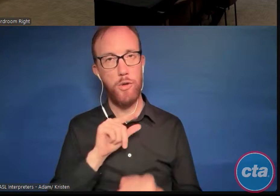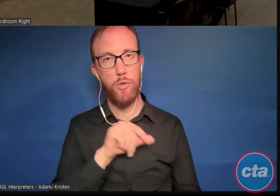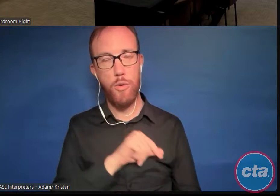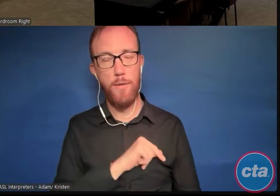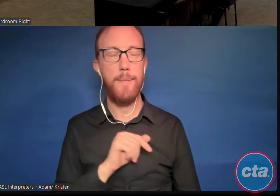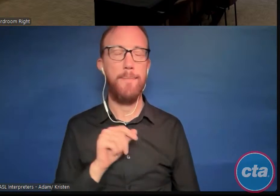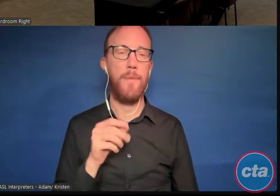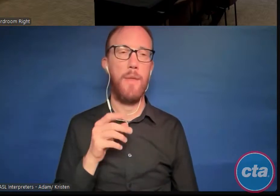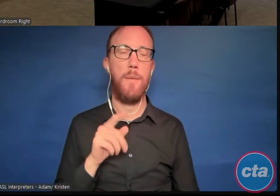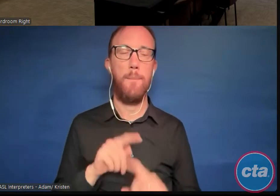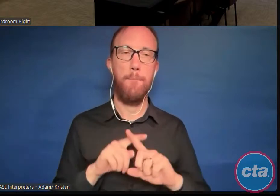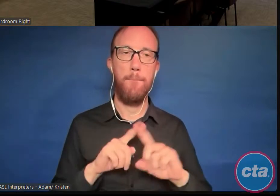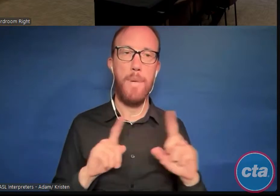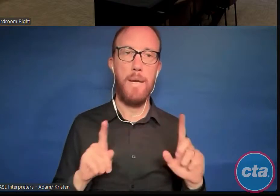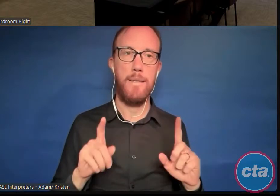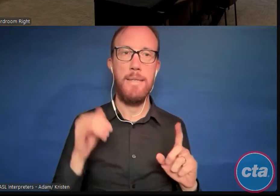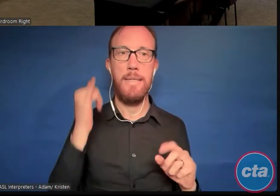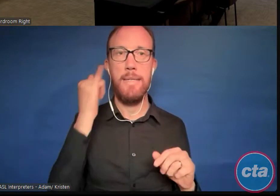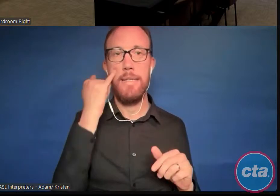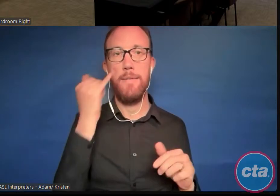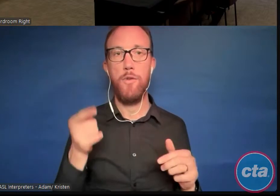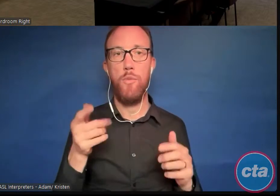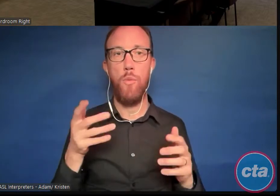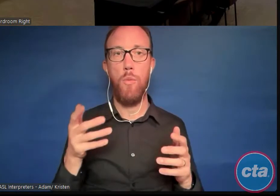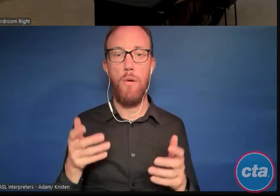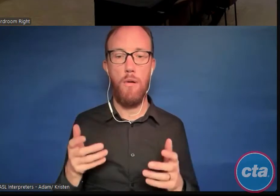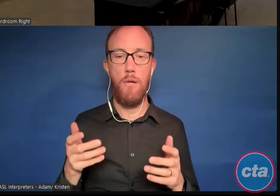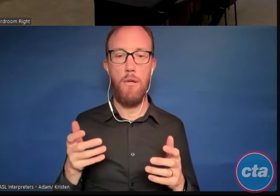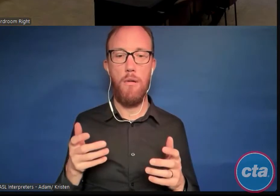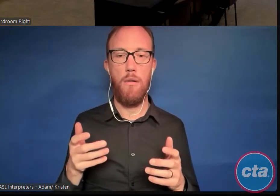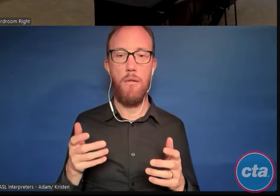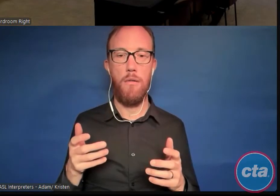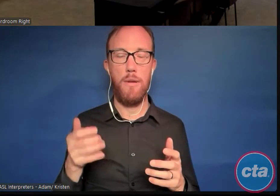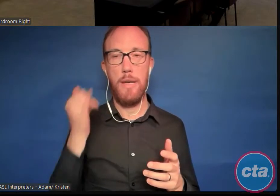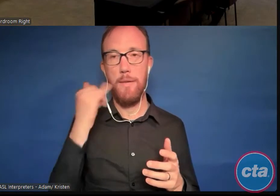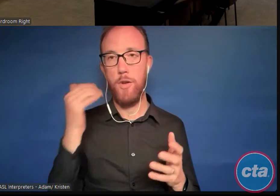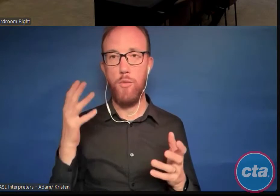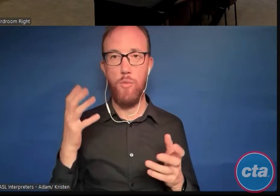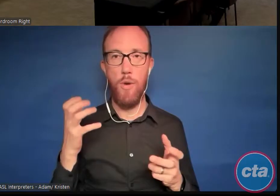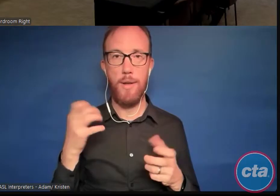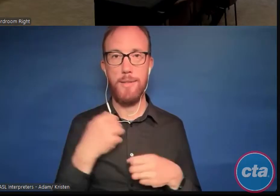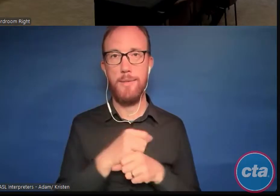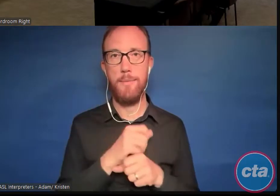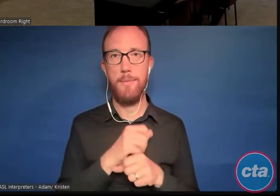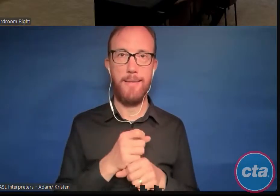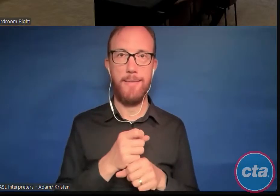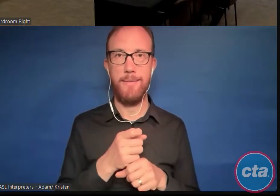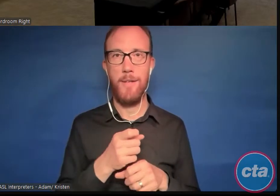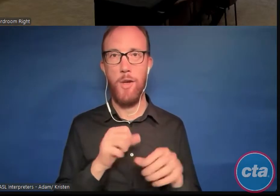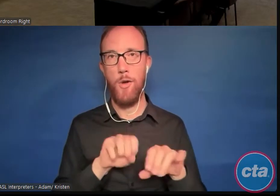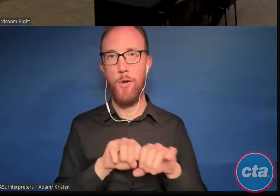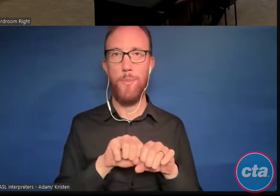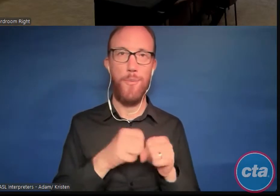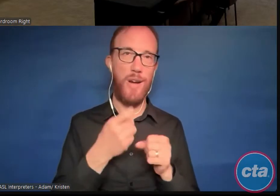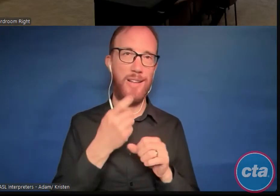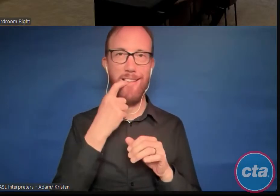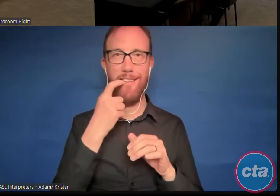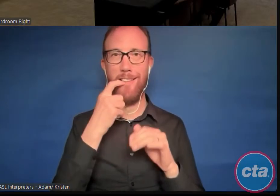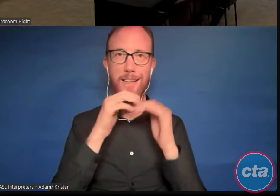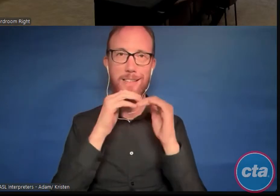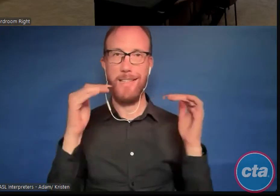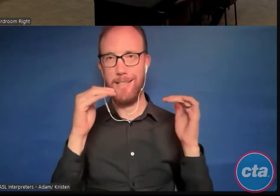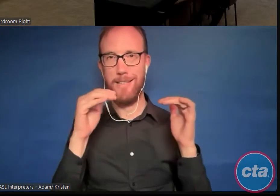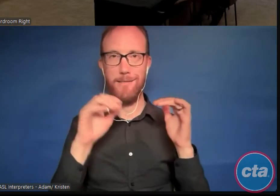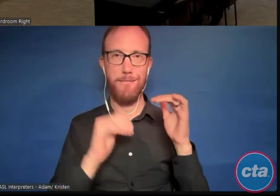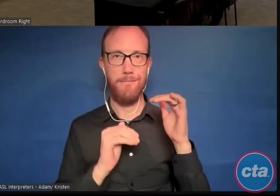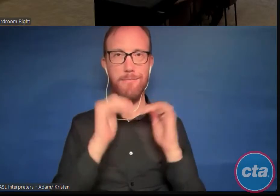But if you're going to have break the glass ceiling workforce goals, then you need to help the community be ready to take